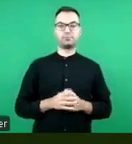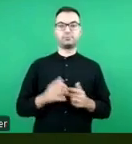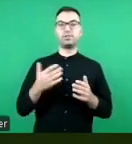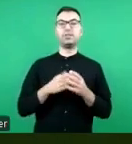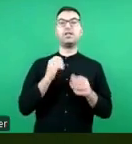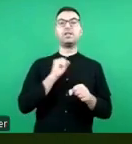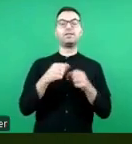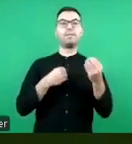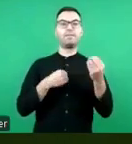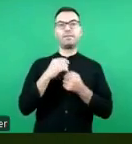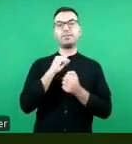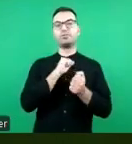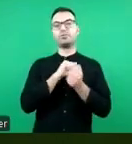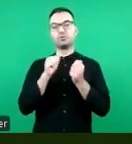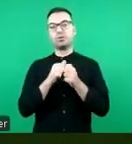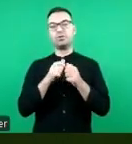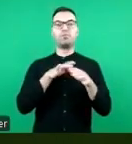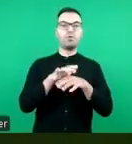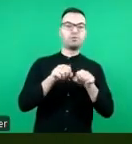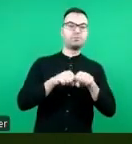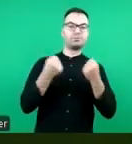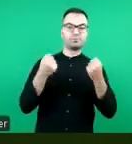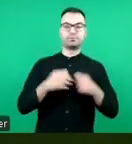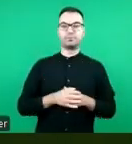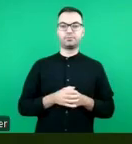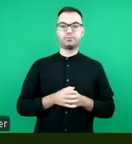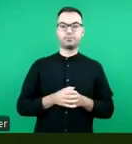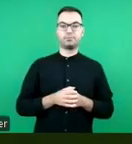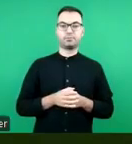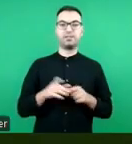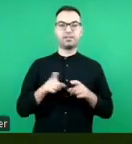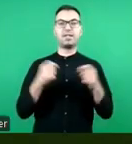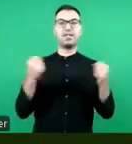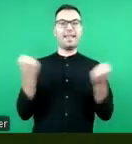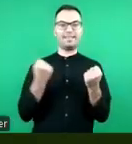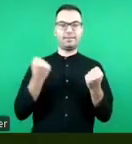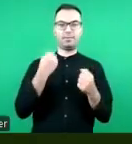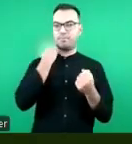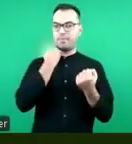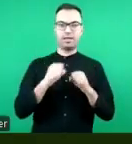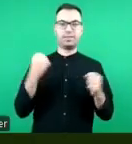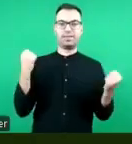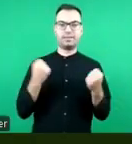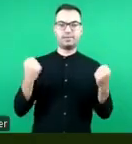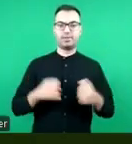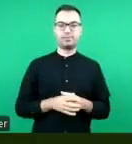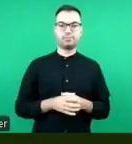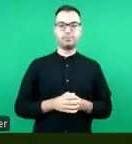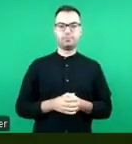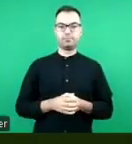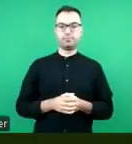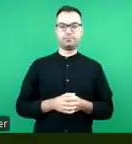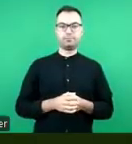disturbance, and we also have like more intense disturbance on a landscape scale. If you can